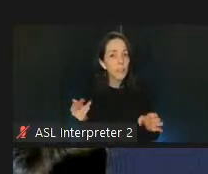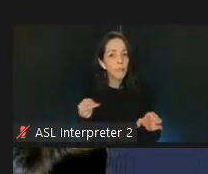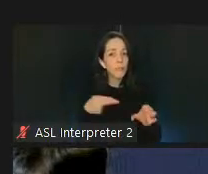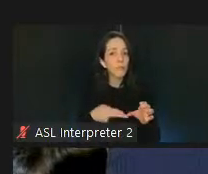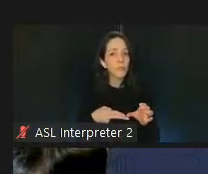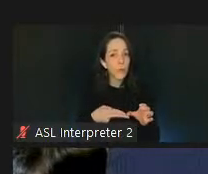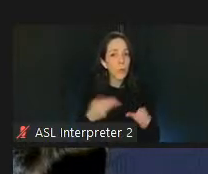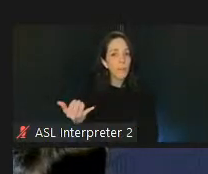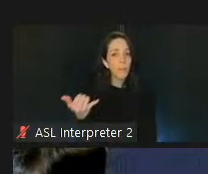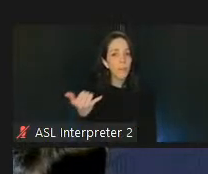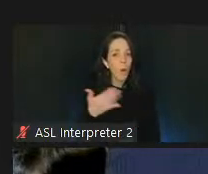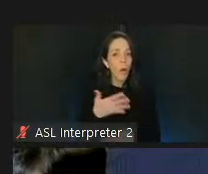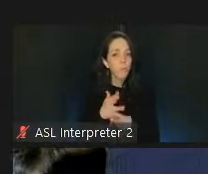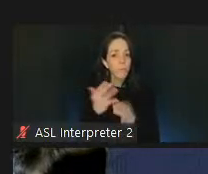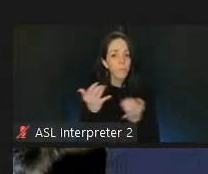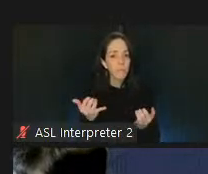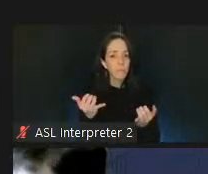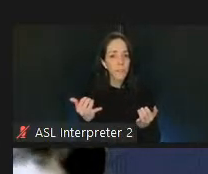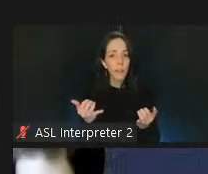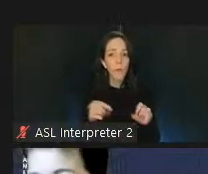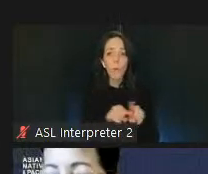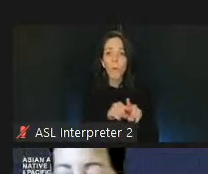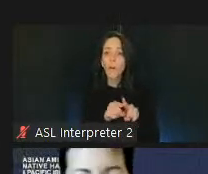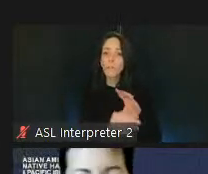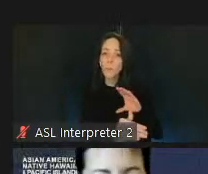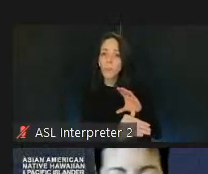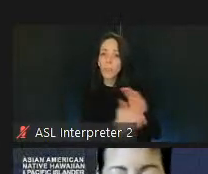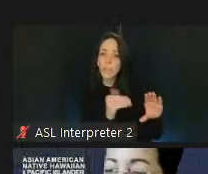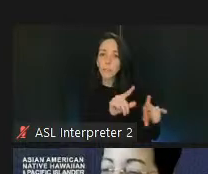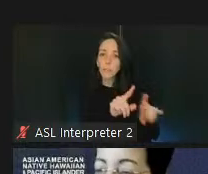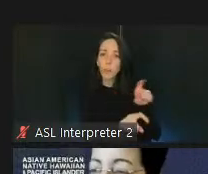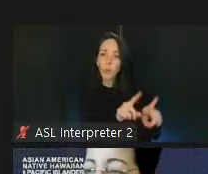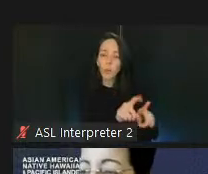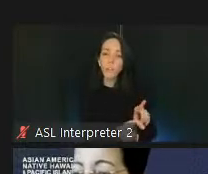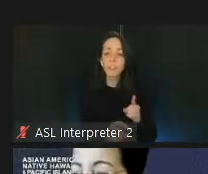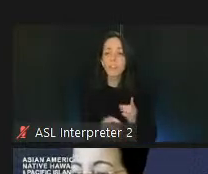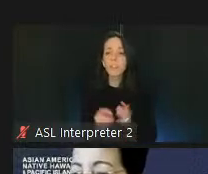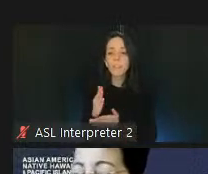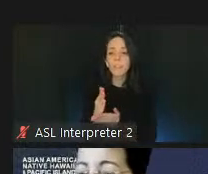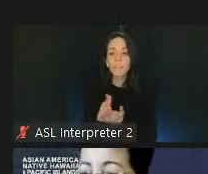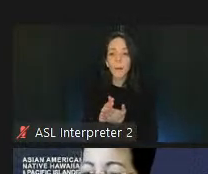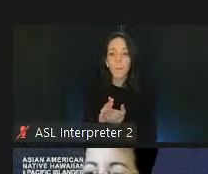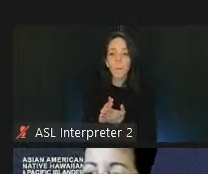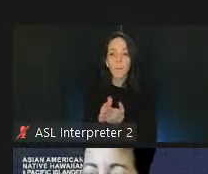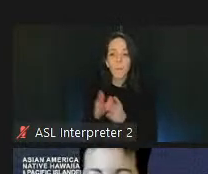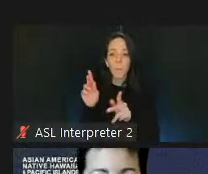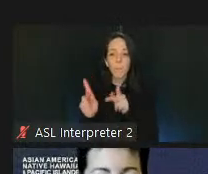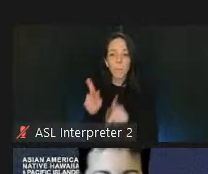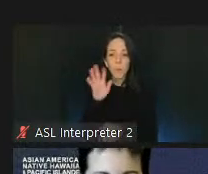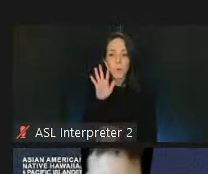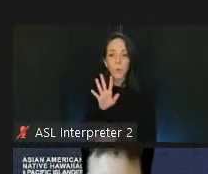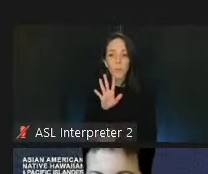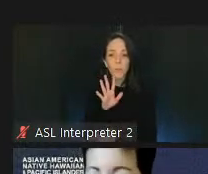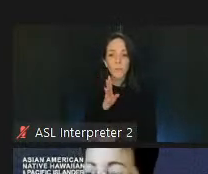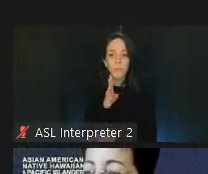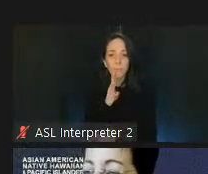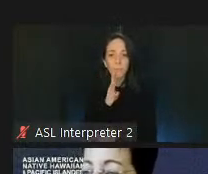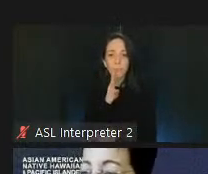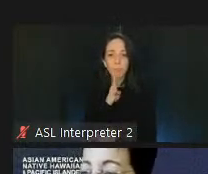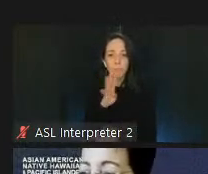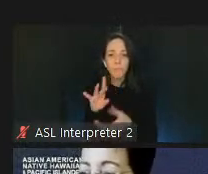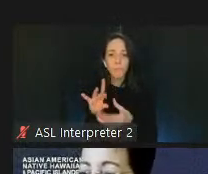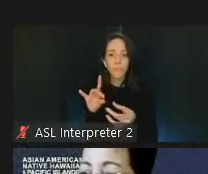now there are some emailed questions and there are some voices that we're going to hear from. Is that